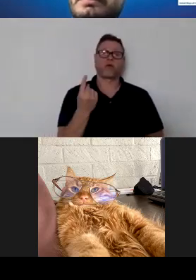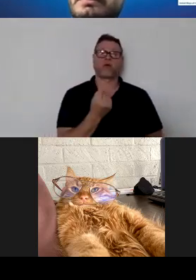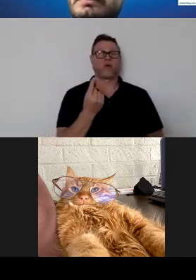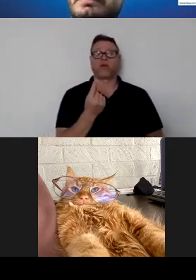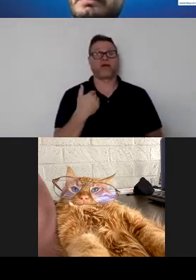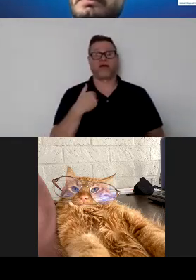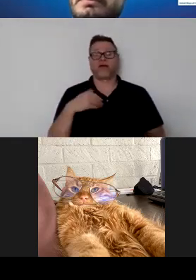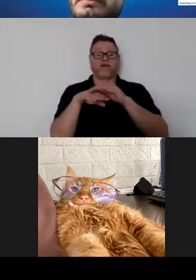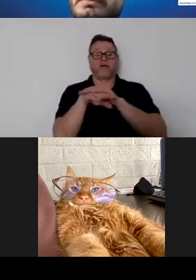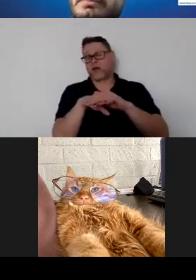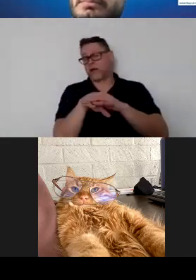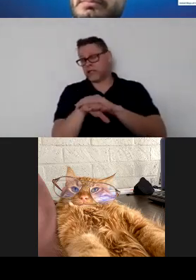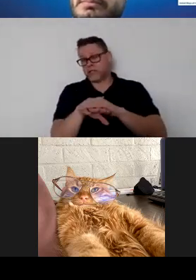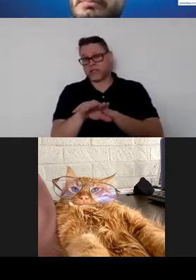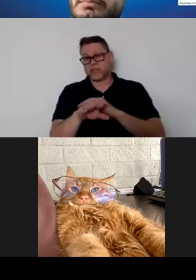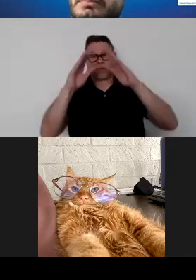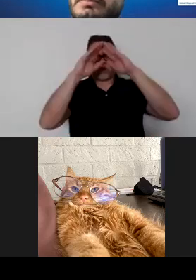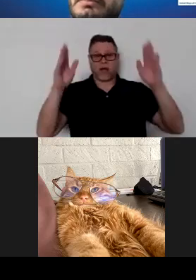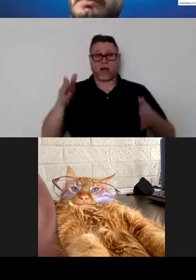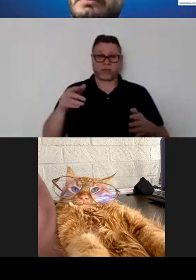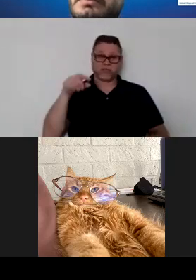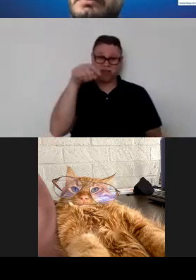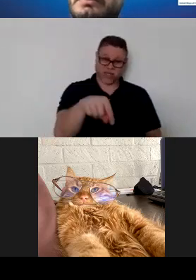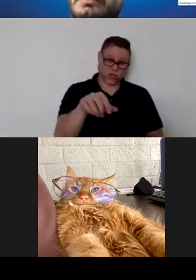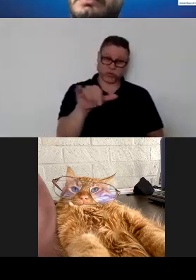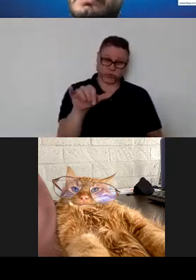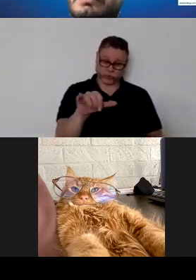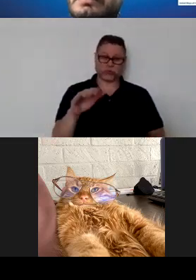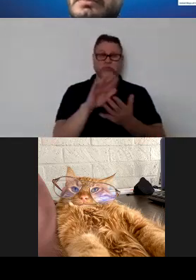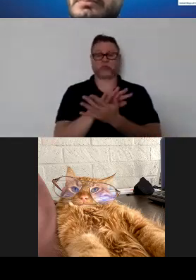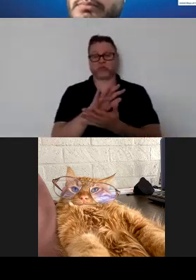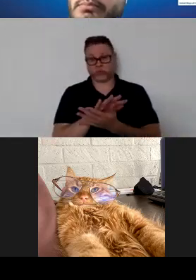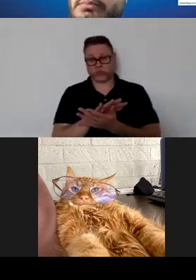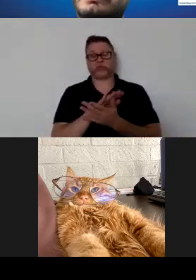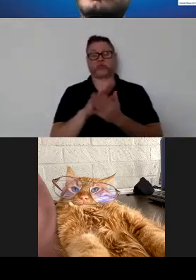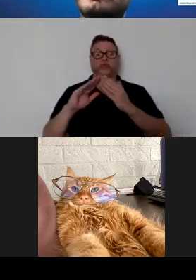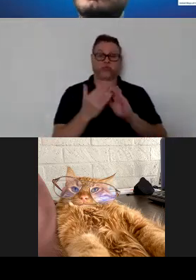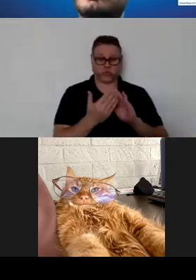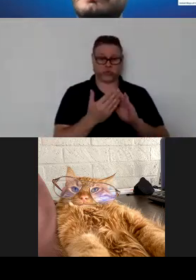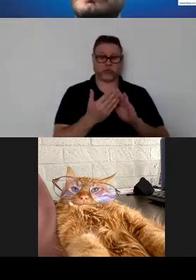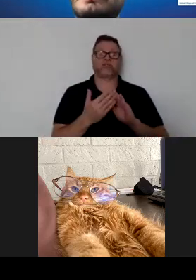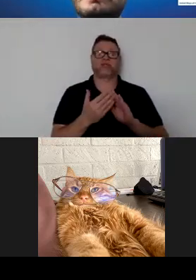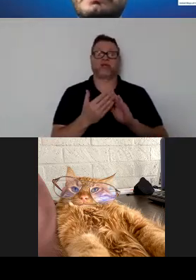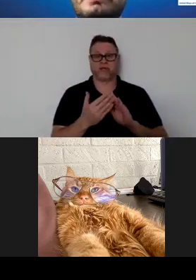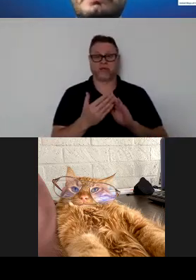have access to housing there, but also, the school community is